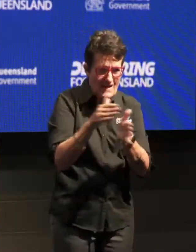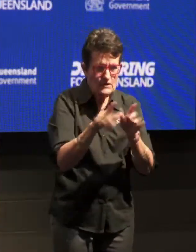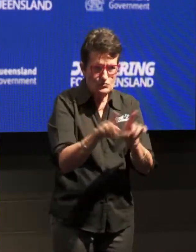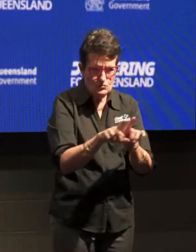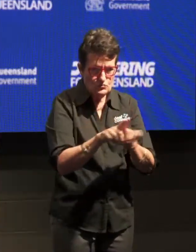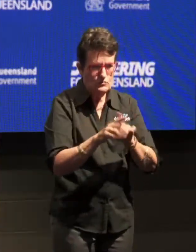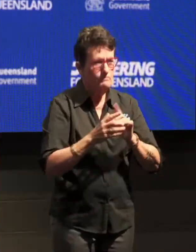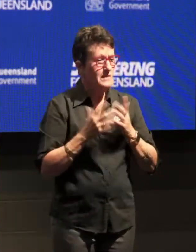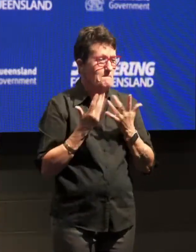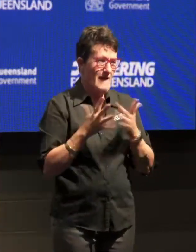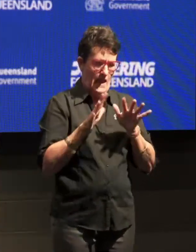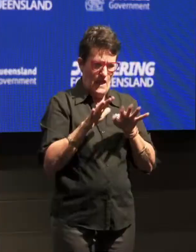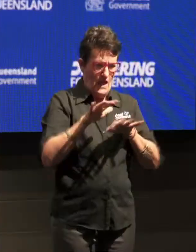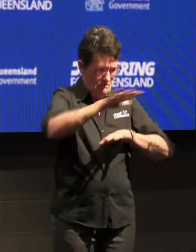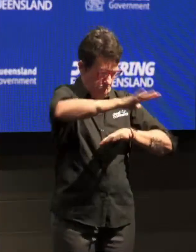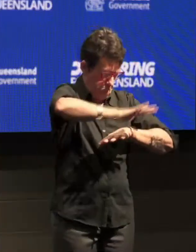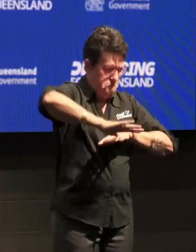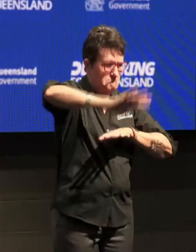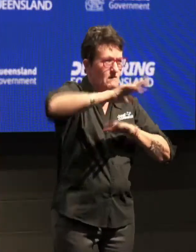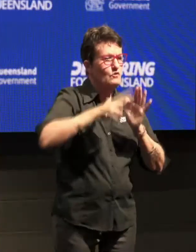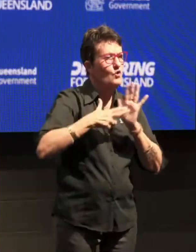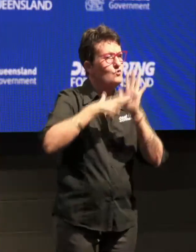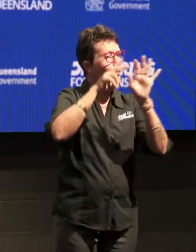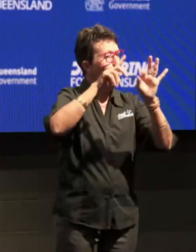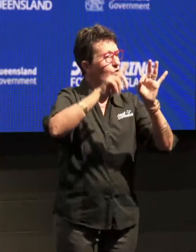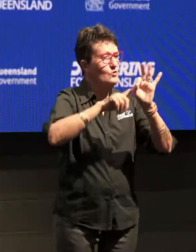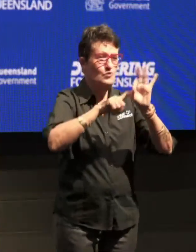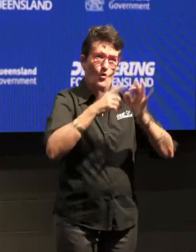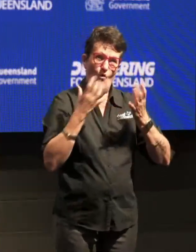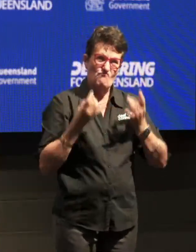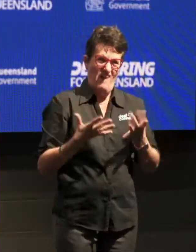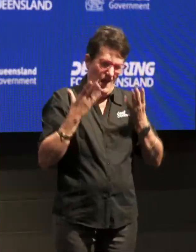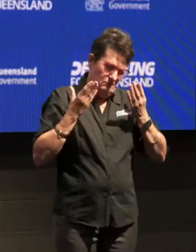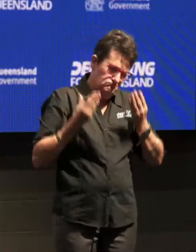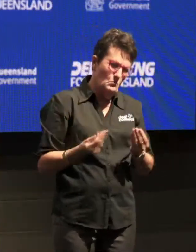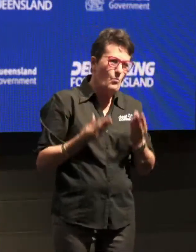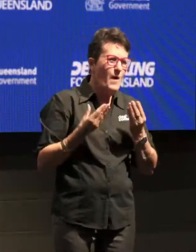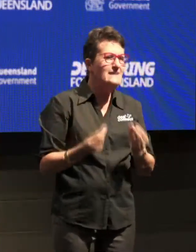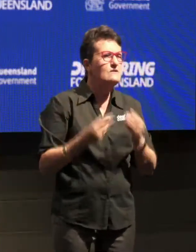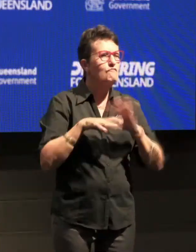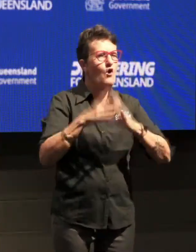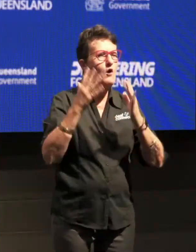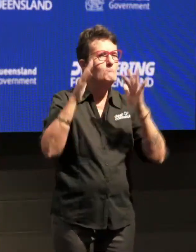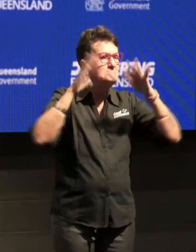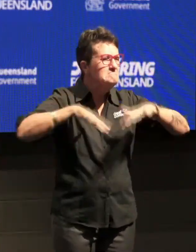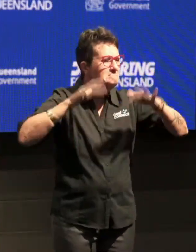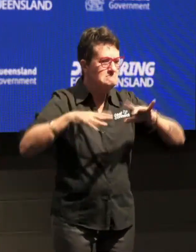Many catchments across the North Tropical Coast region are saturated due to heavy rain